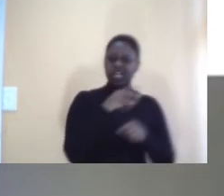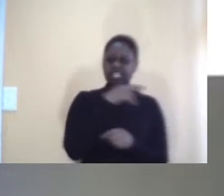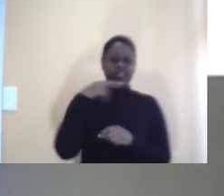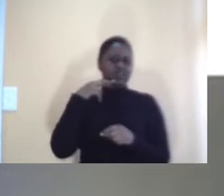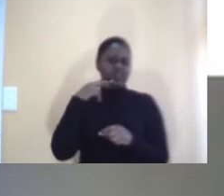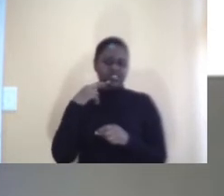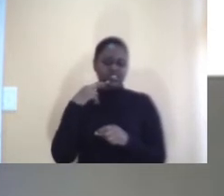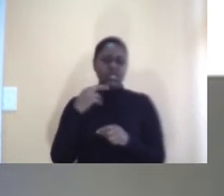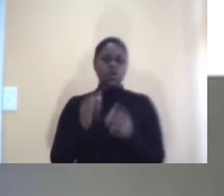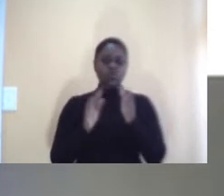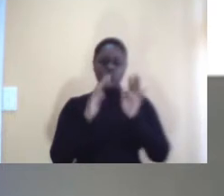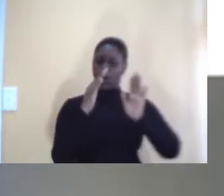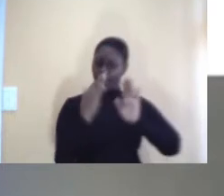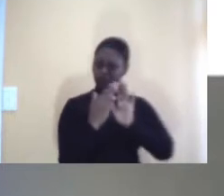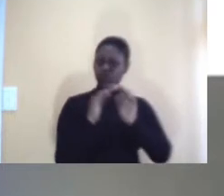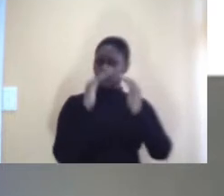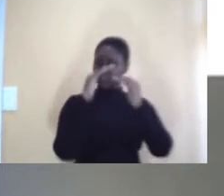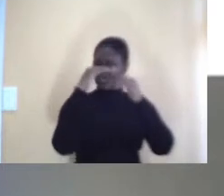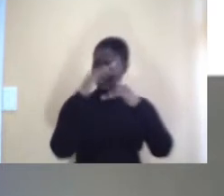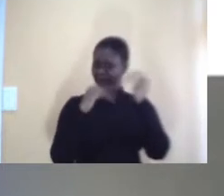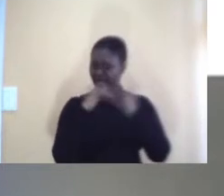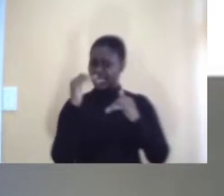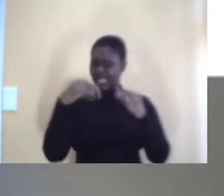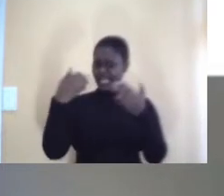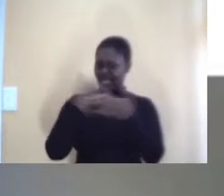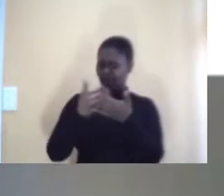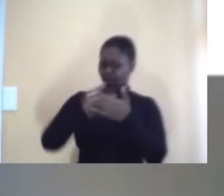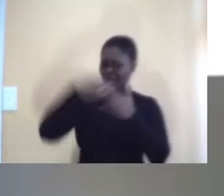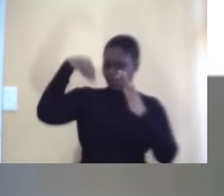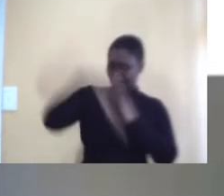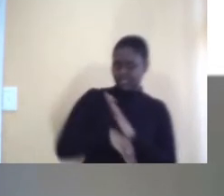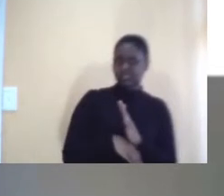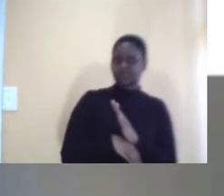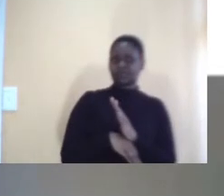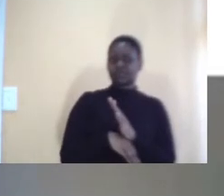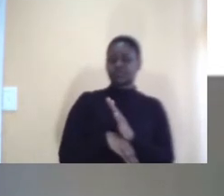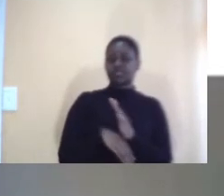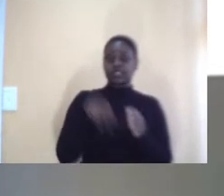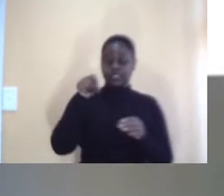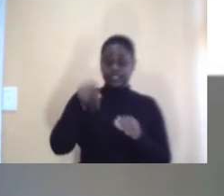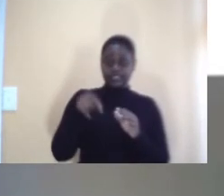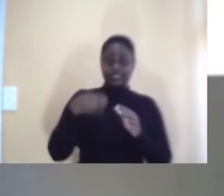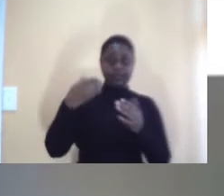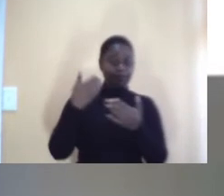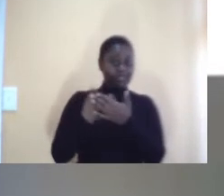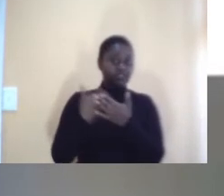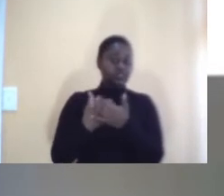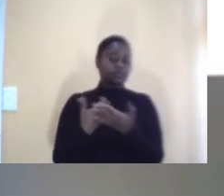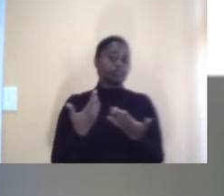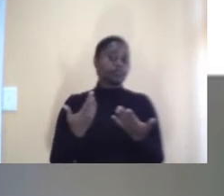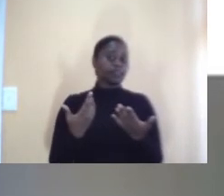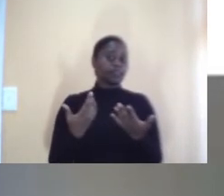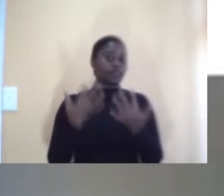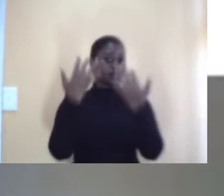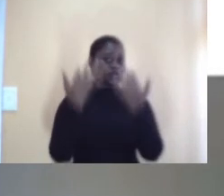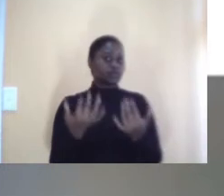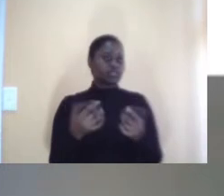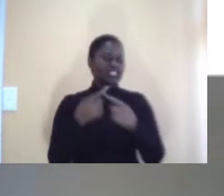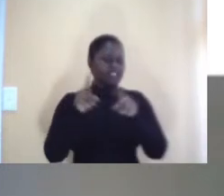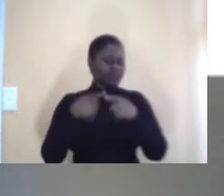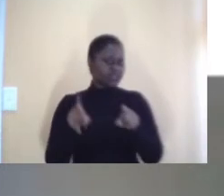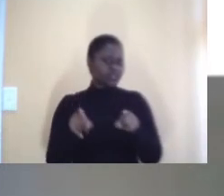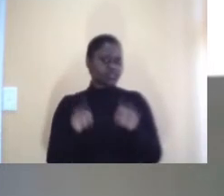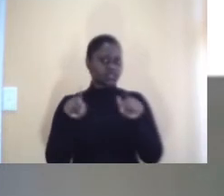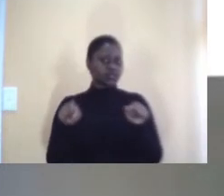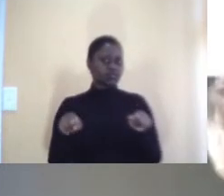that your approach to building an inclusive economy is fundamentally flawed, including this budget and the underlying strategies contained in it.